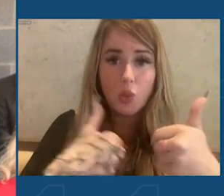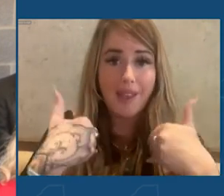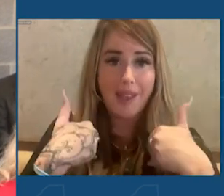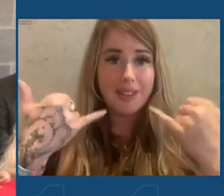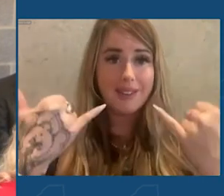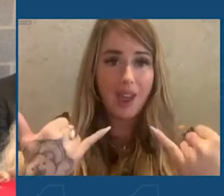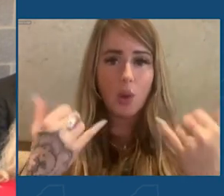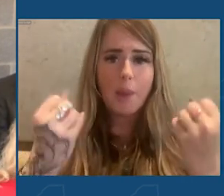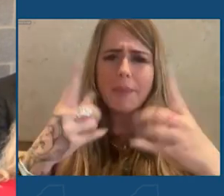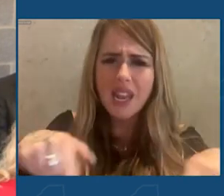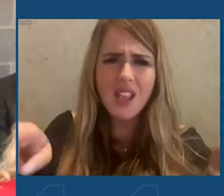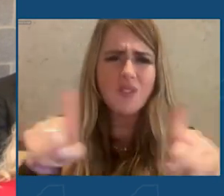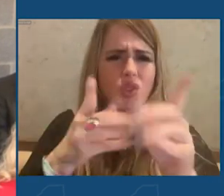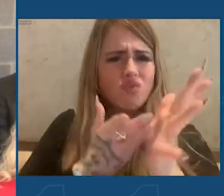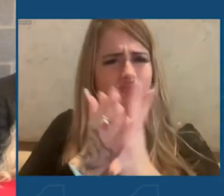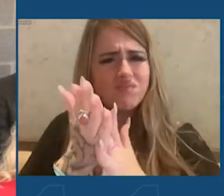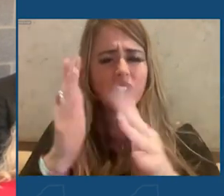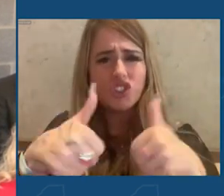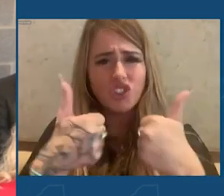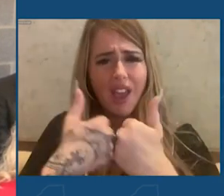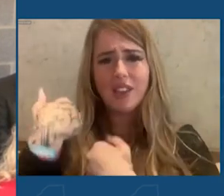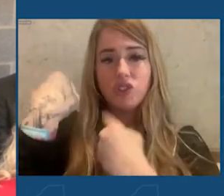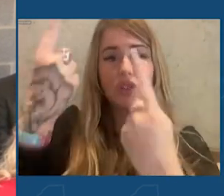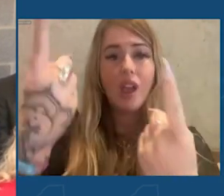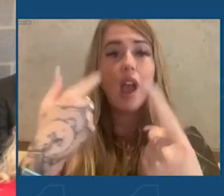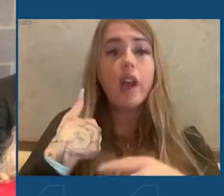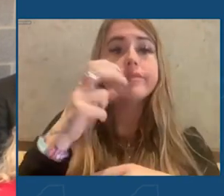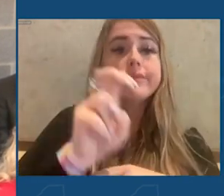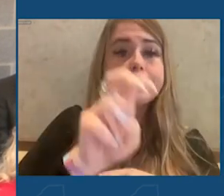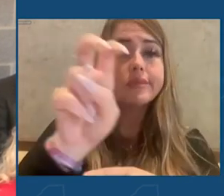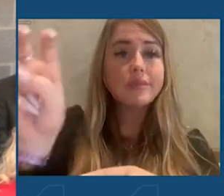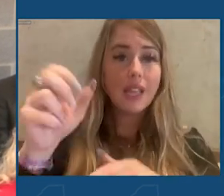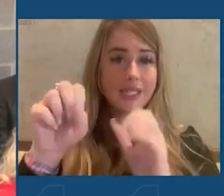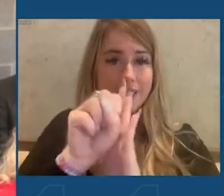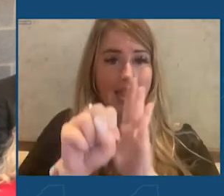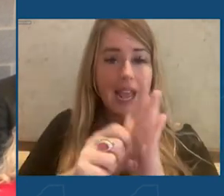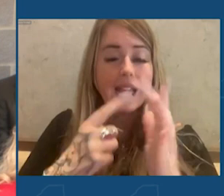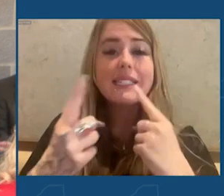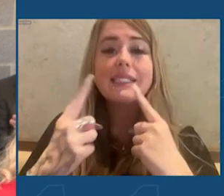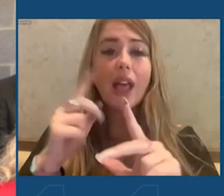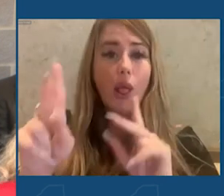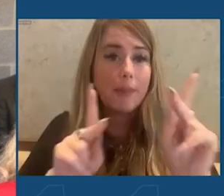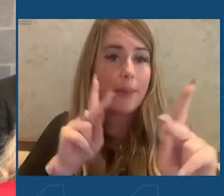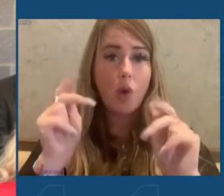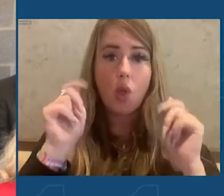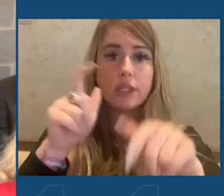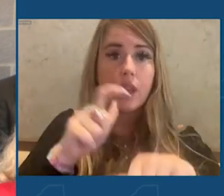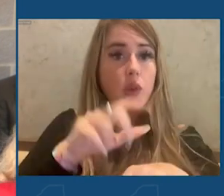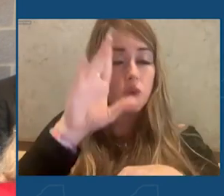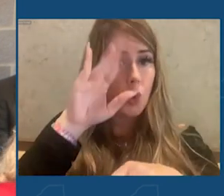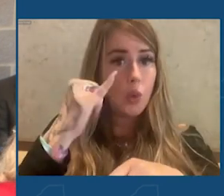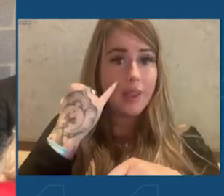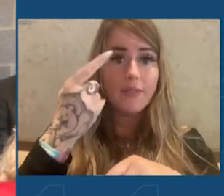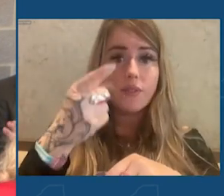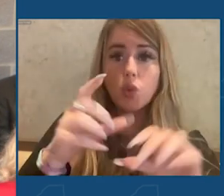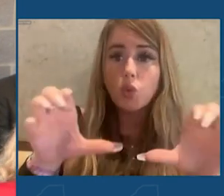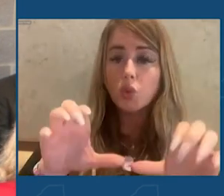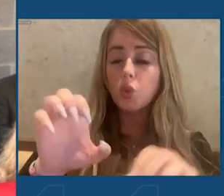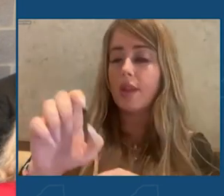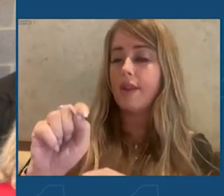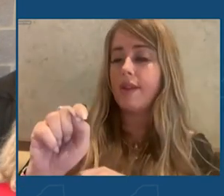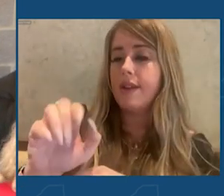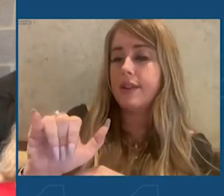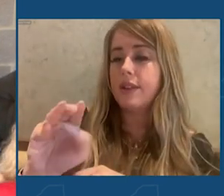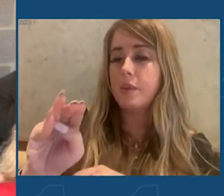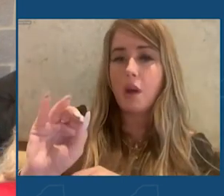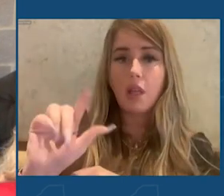many of you have had. I have been going across the state and telling people on behalf of this great governor, you know, when you do the etymology or the